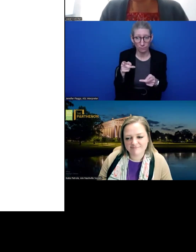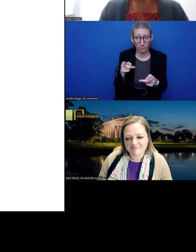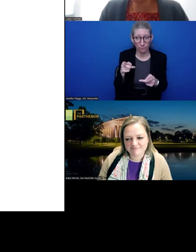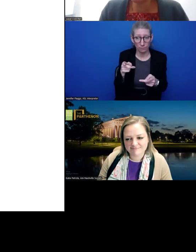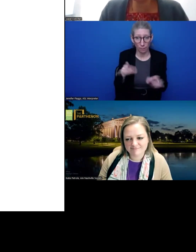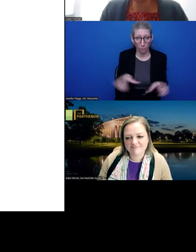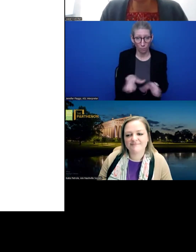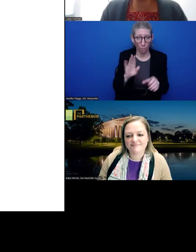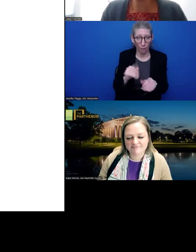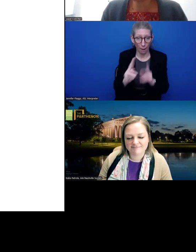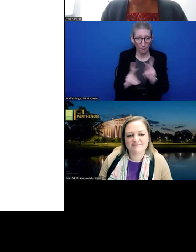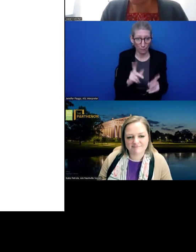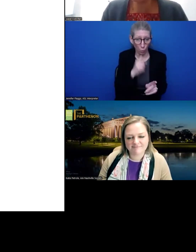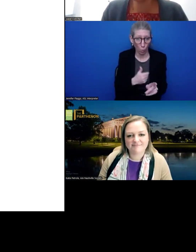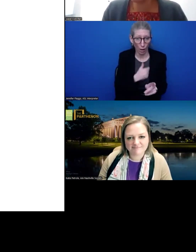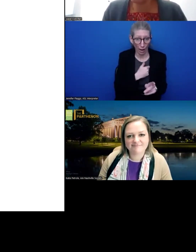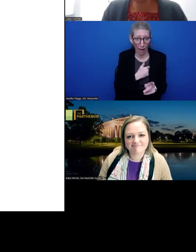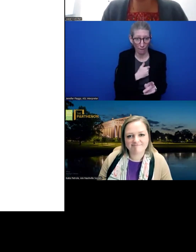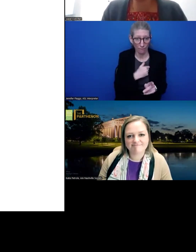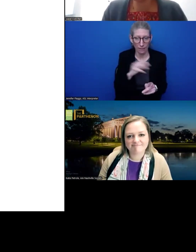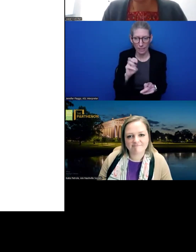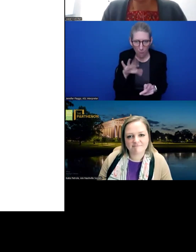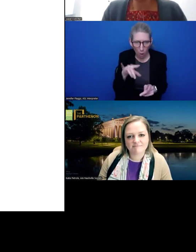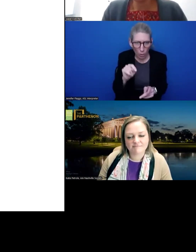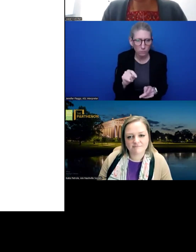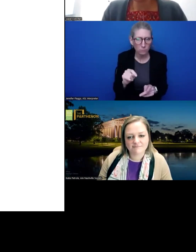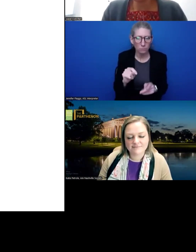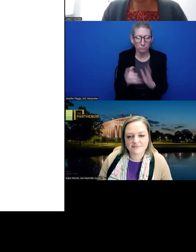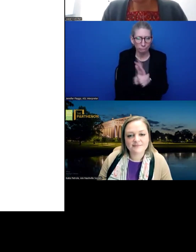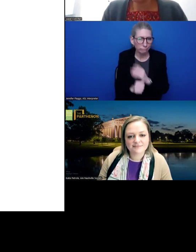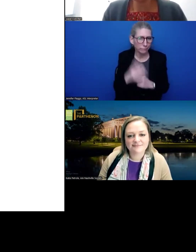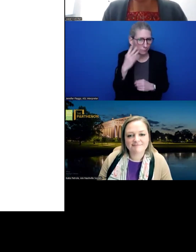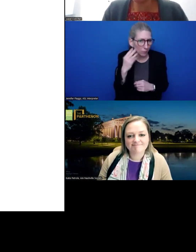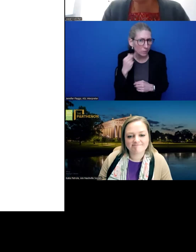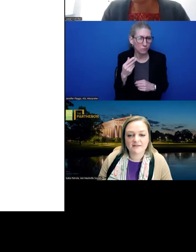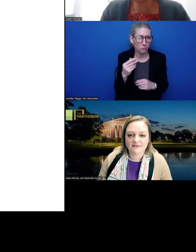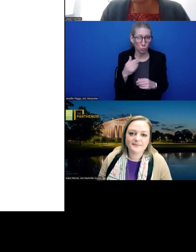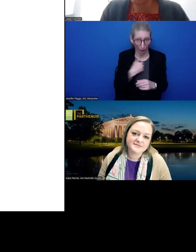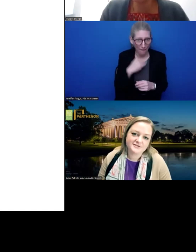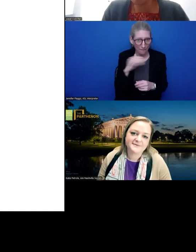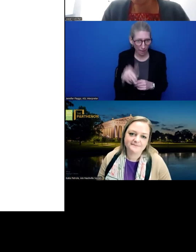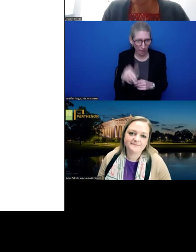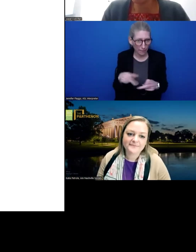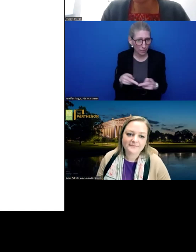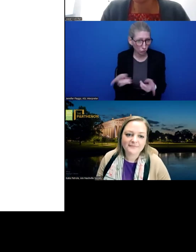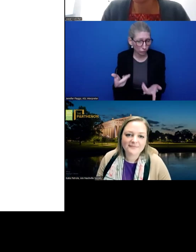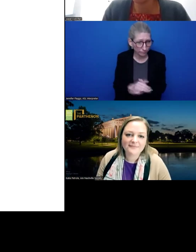performed by people who have the merit and the experience to basically hold that positions.